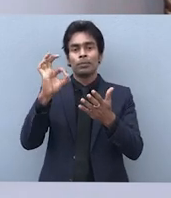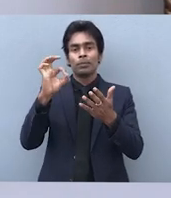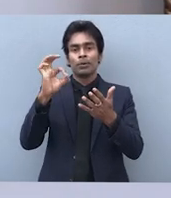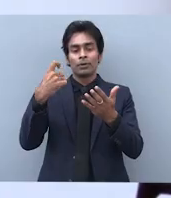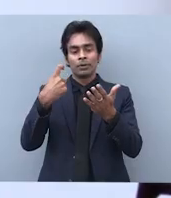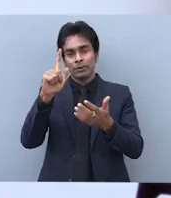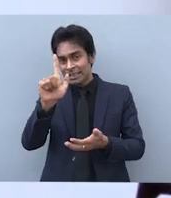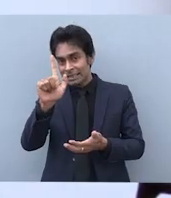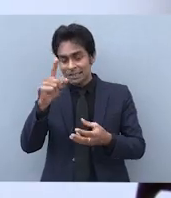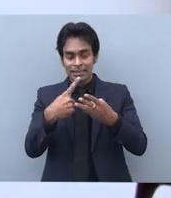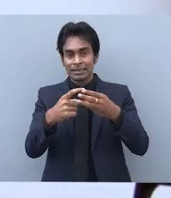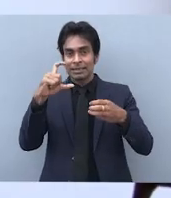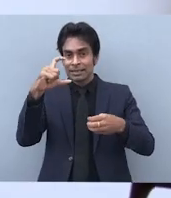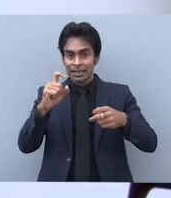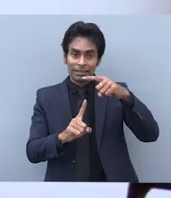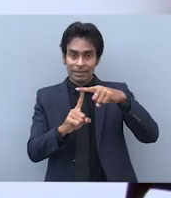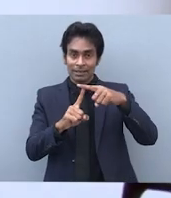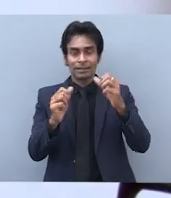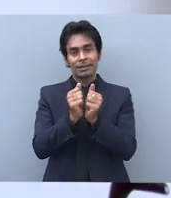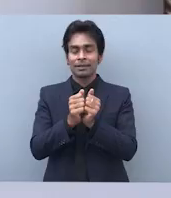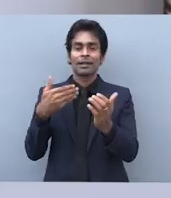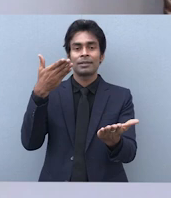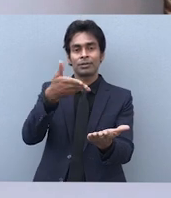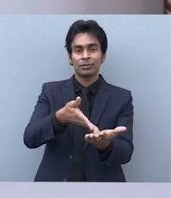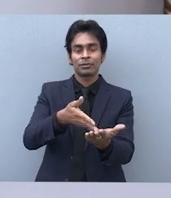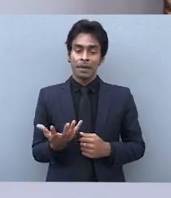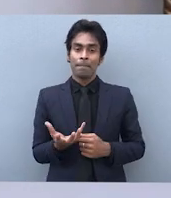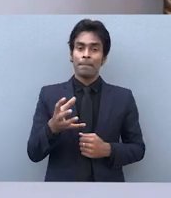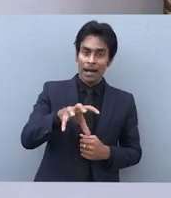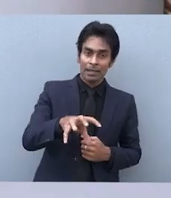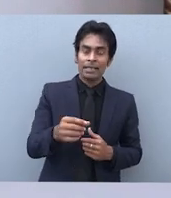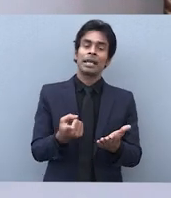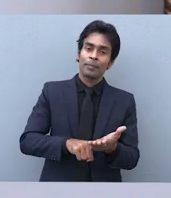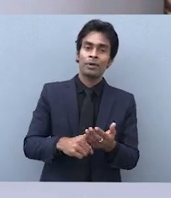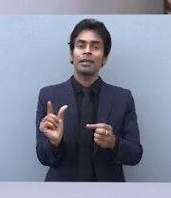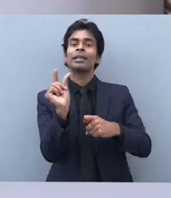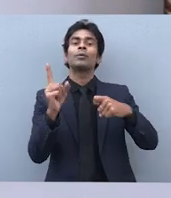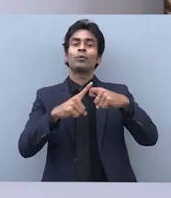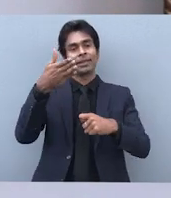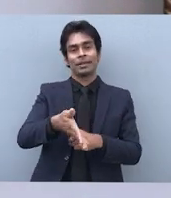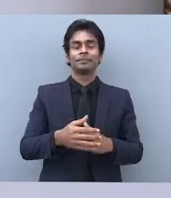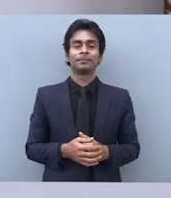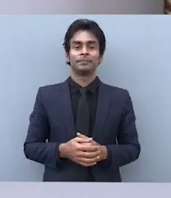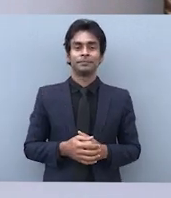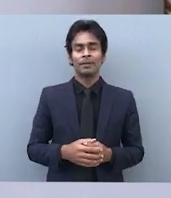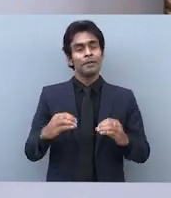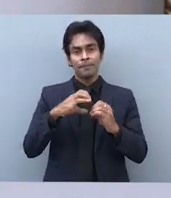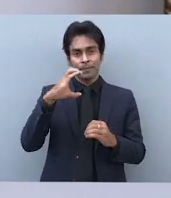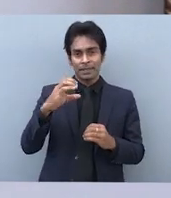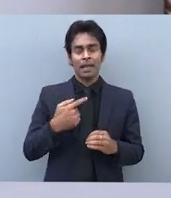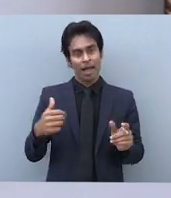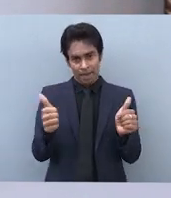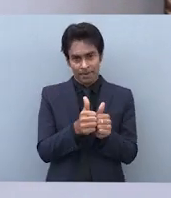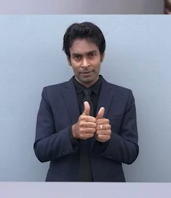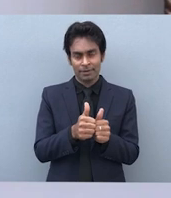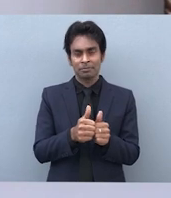in the UK. That was an amazing relationship. It felt like the sky was the limit. I could do a lot, I